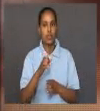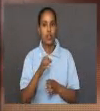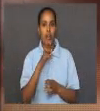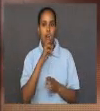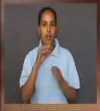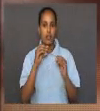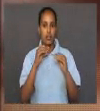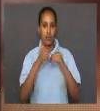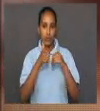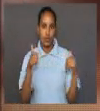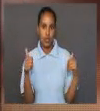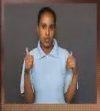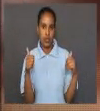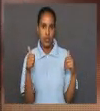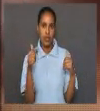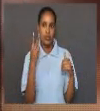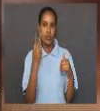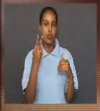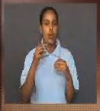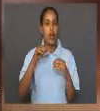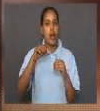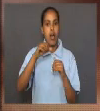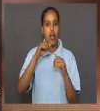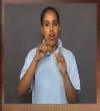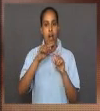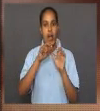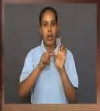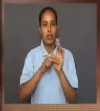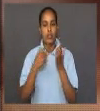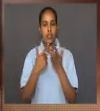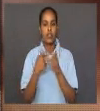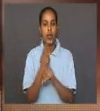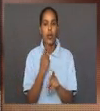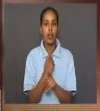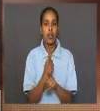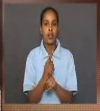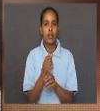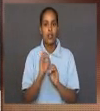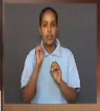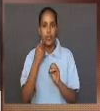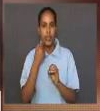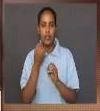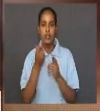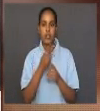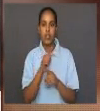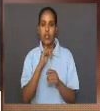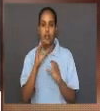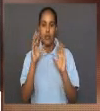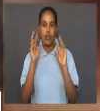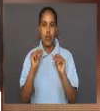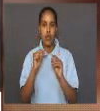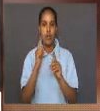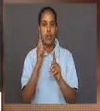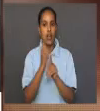are dissociated into ions. This occurs even when there is no